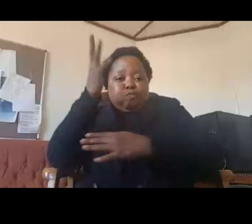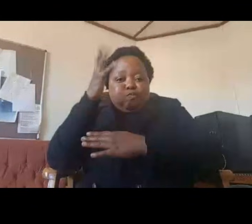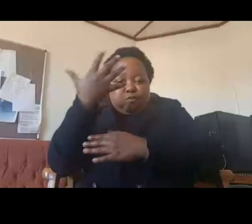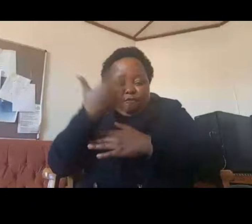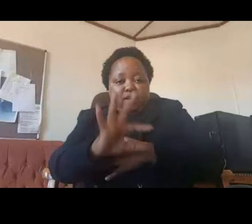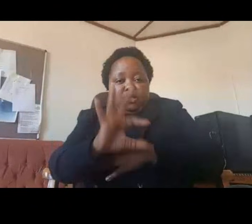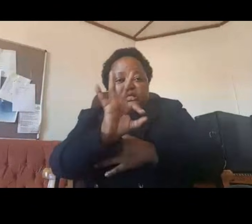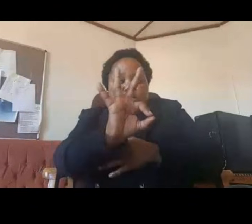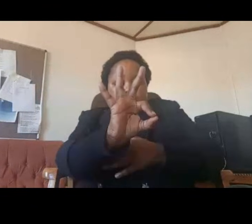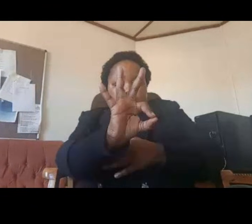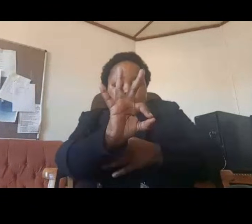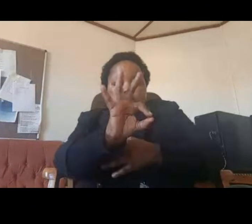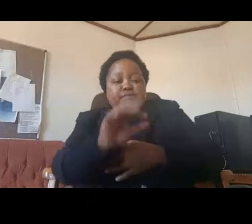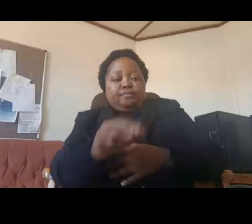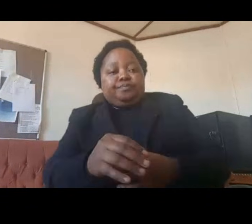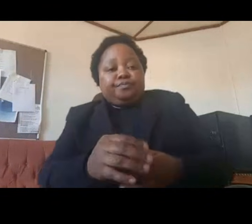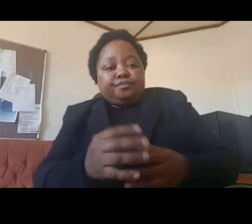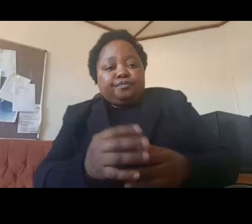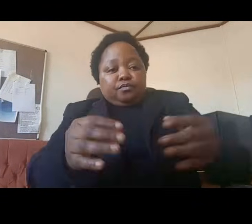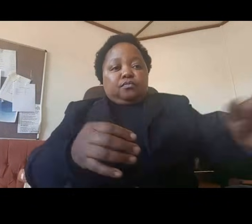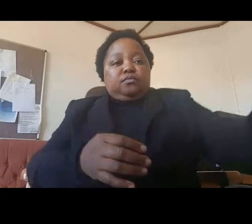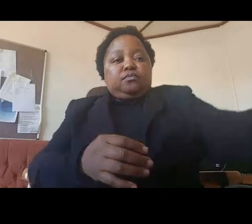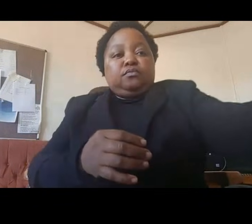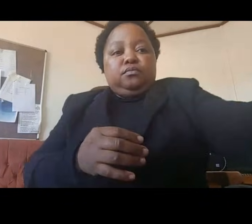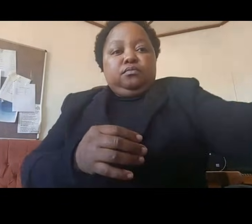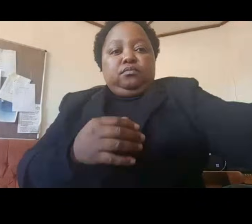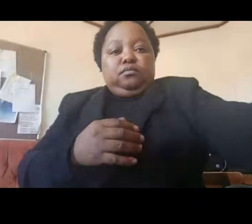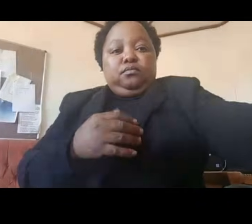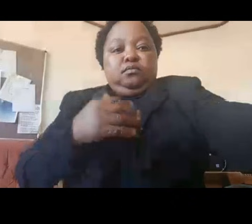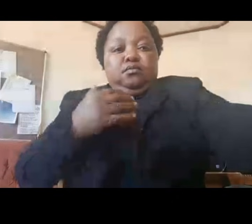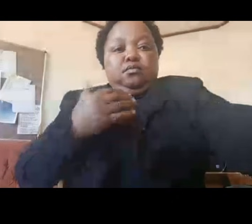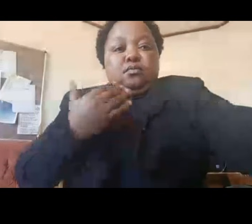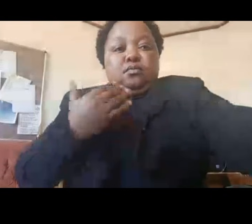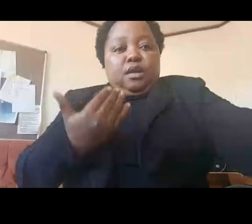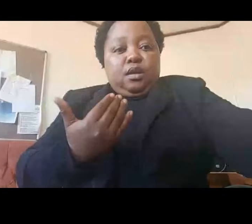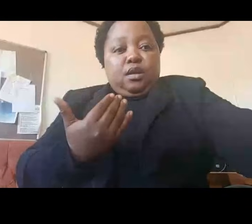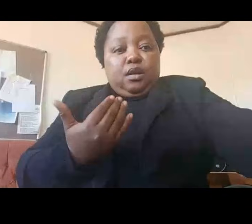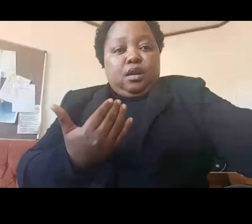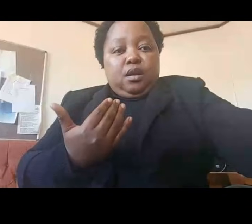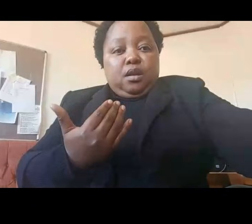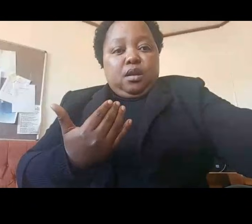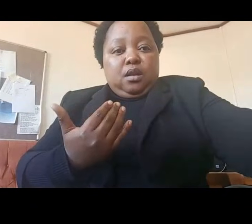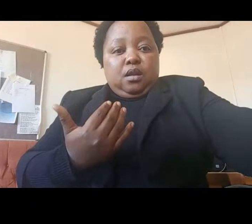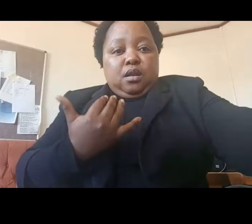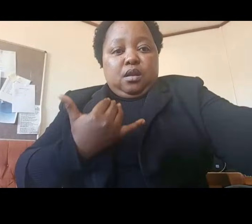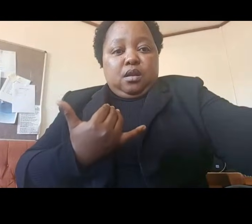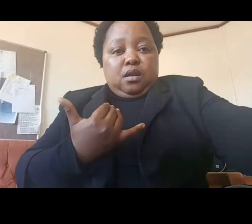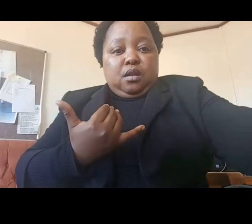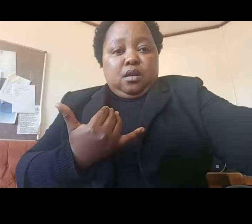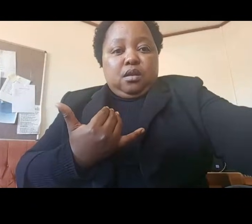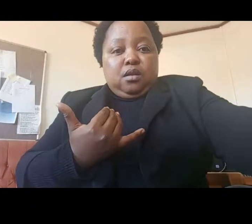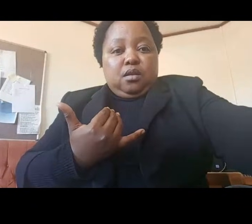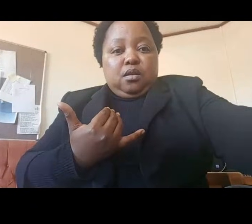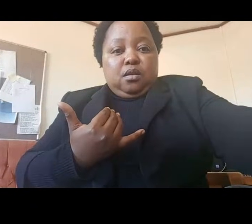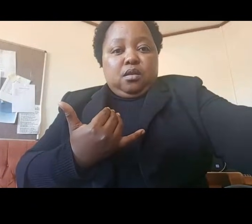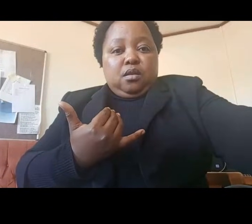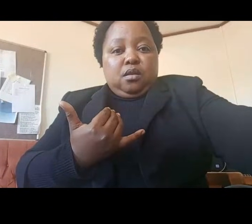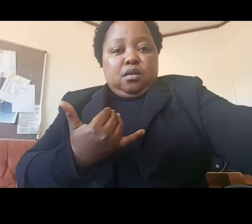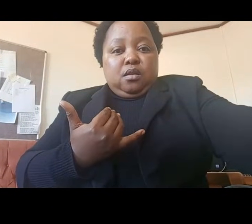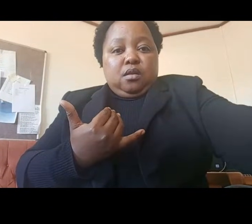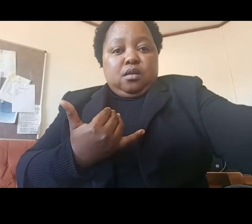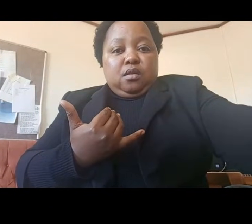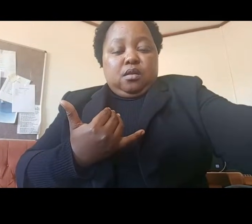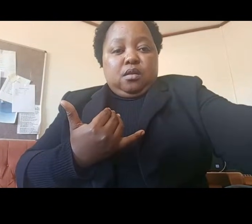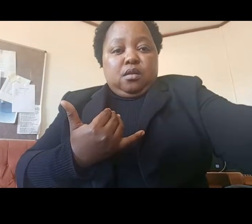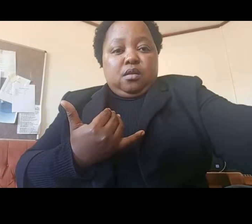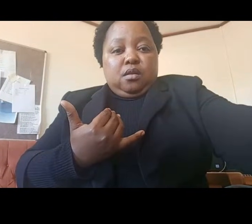that's time where you can go to the icon where you would raise your hand and then be straight